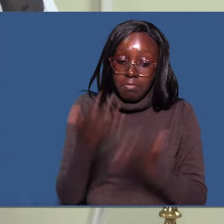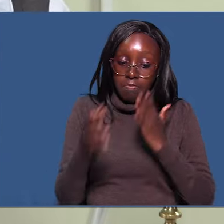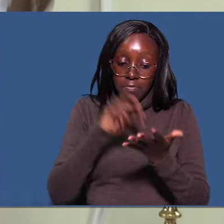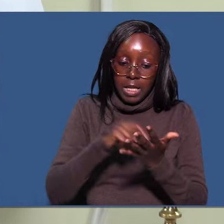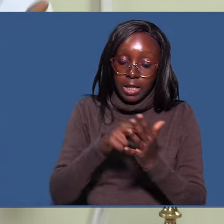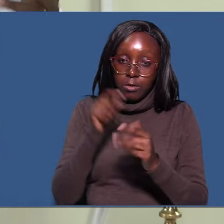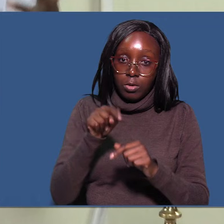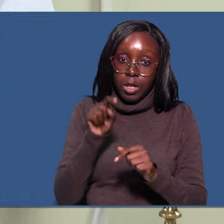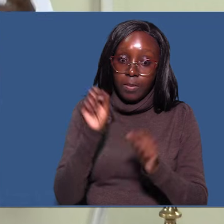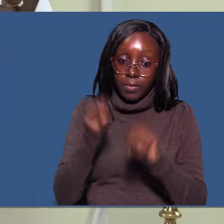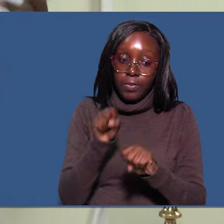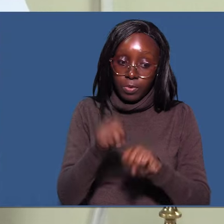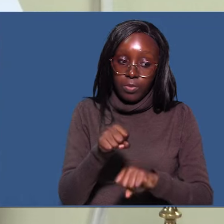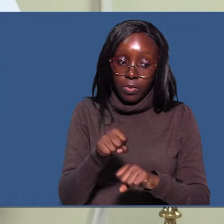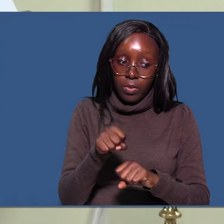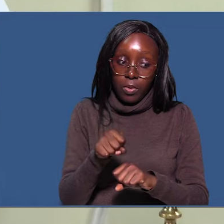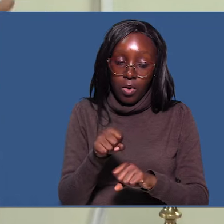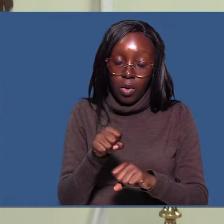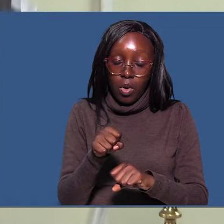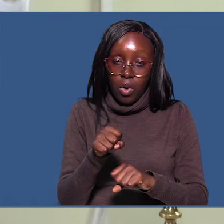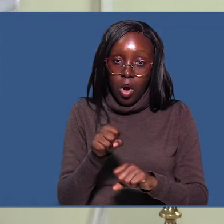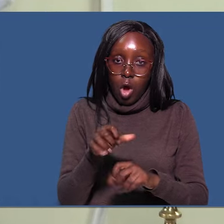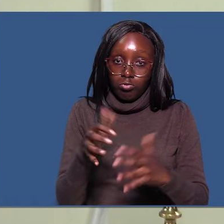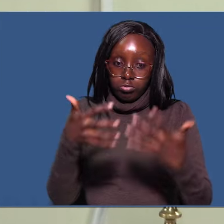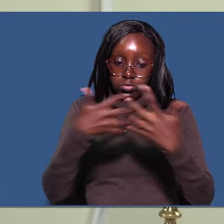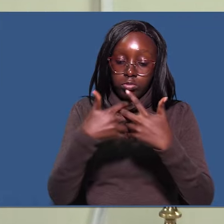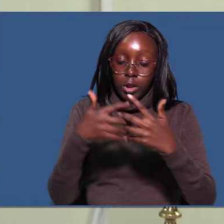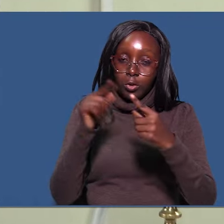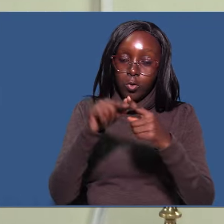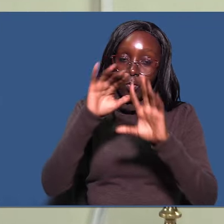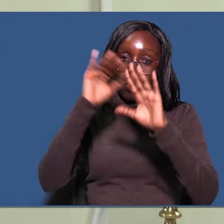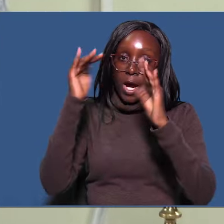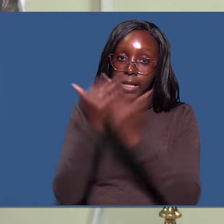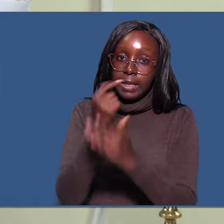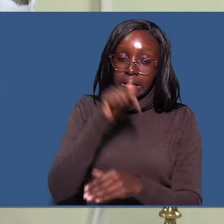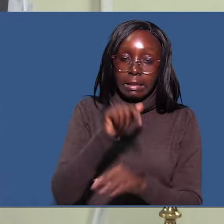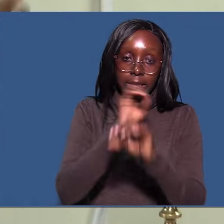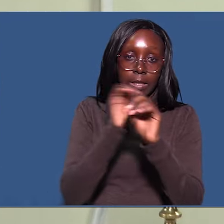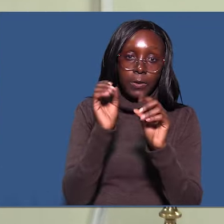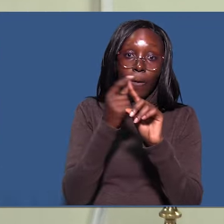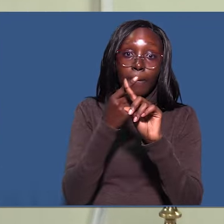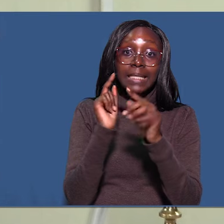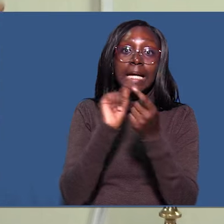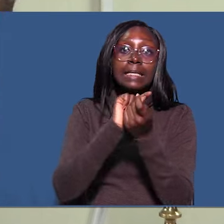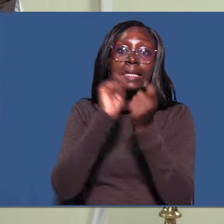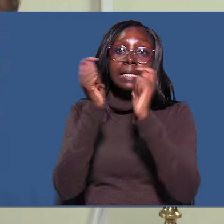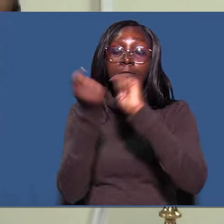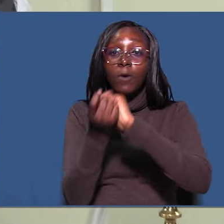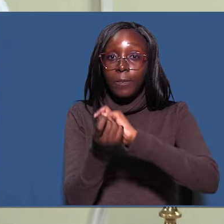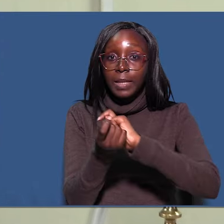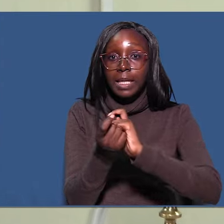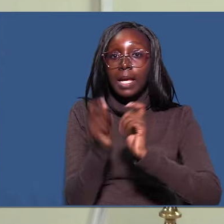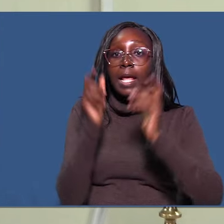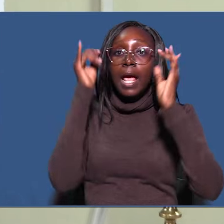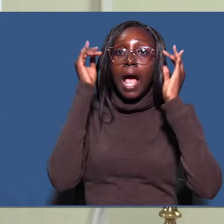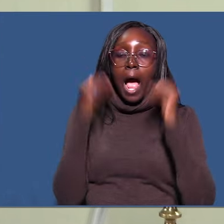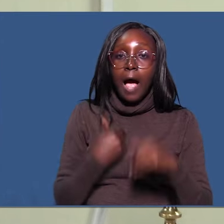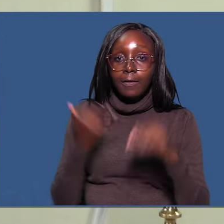to be conformed to the patterns of this world, but be transformed in the renewing of your mind as you and